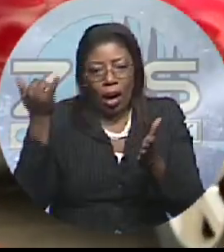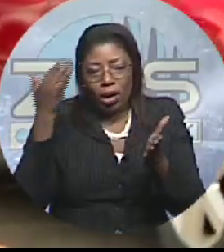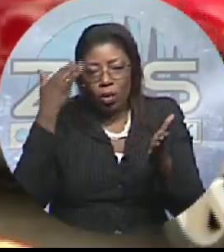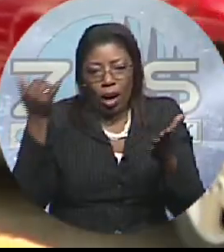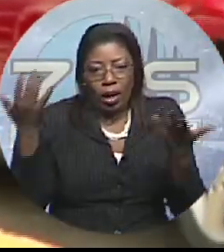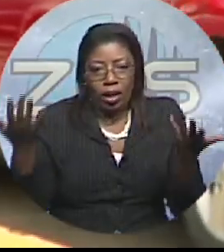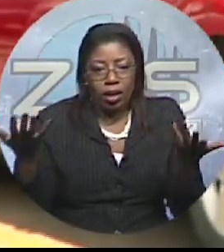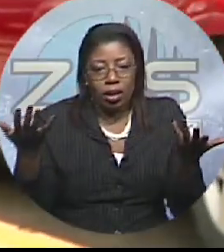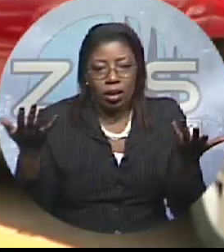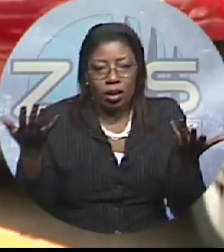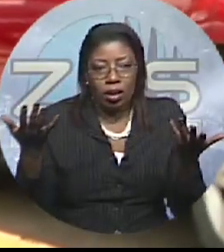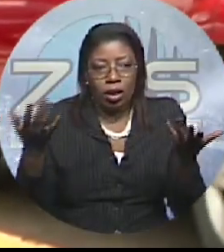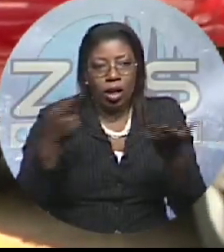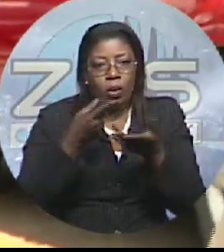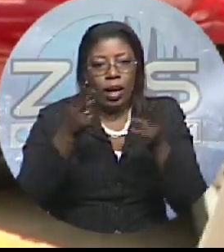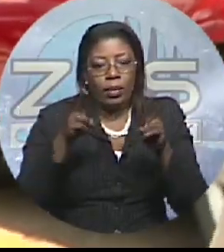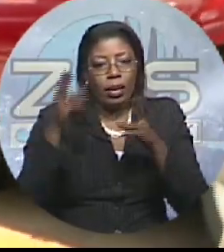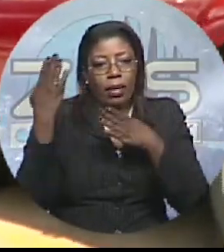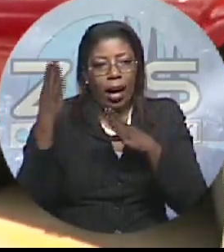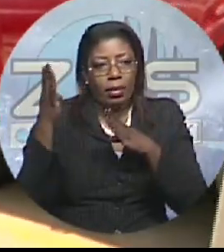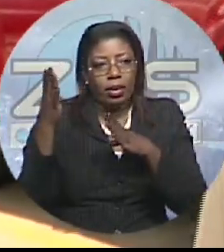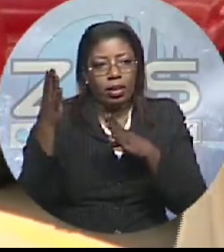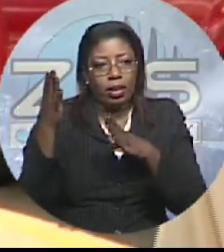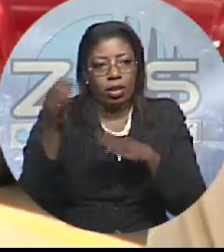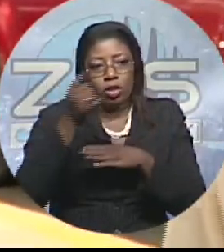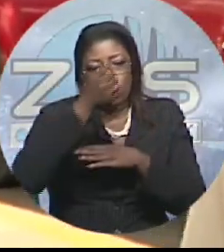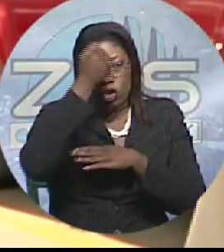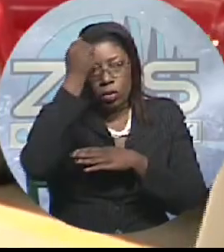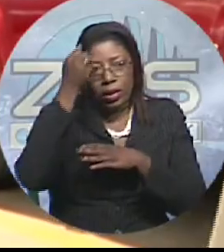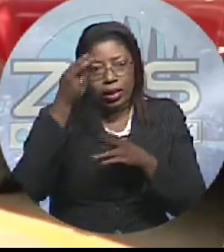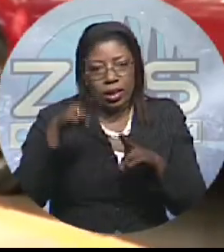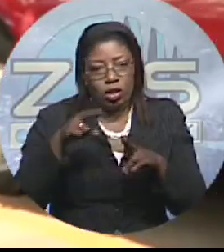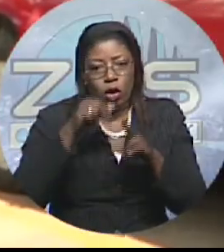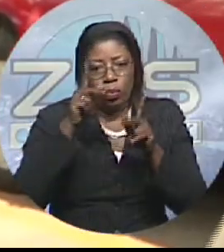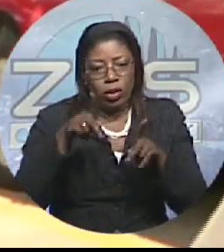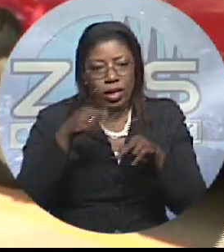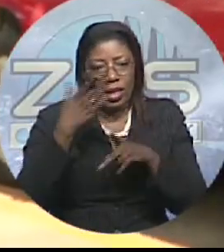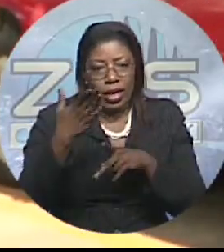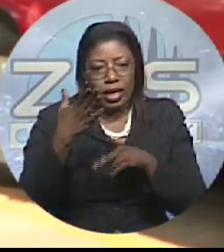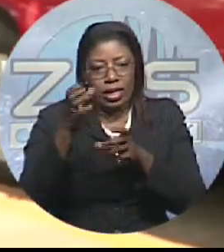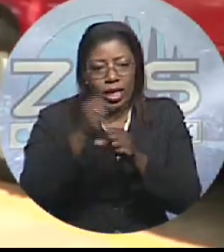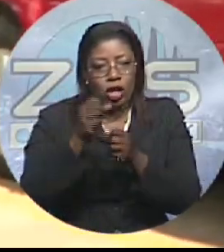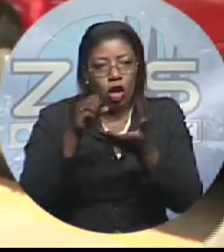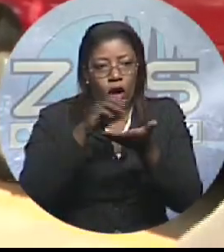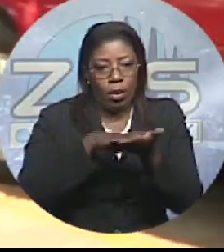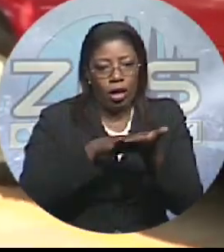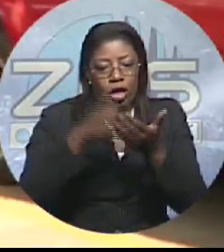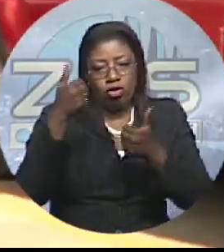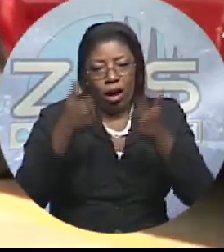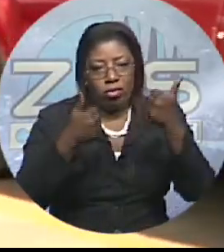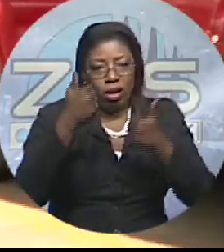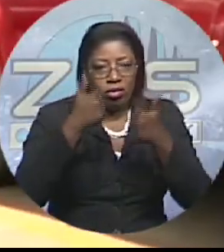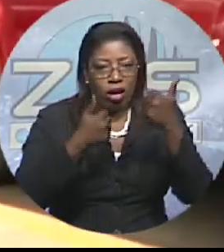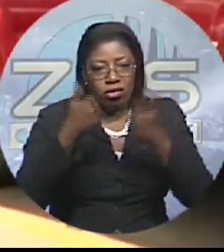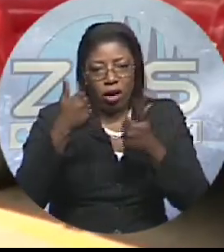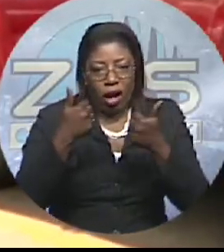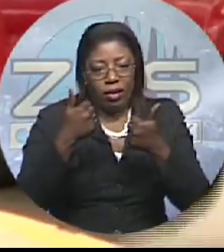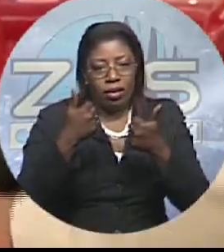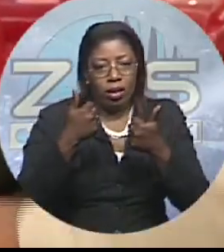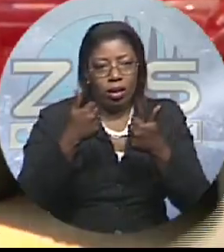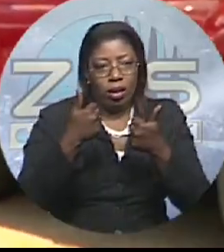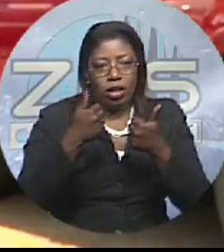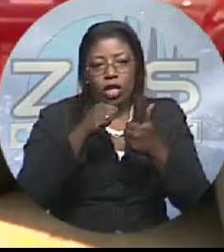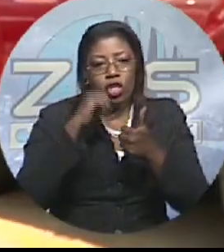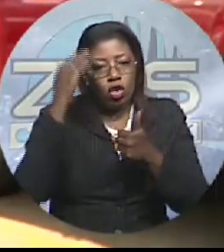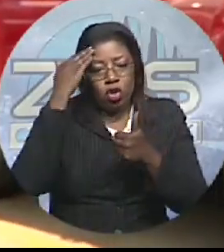is this we got going on here in the Bahamas, man? This nonsense. Nobody to take your documents. You got to be up and down burning gas, driving from this way, driving that way. They don't know